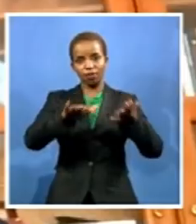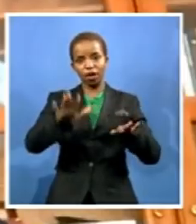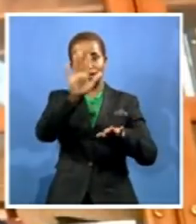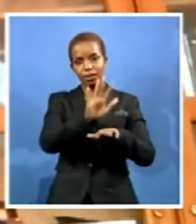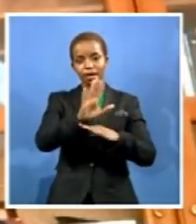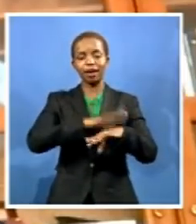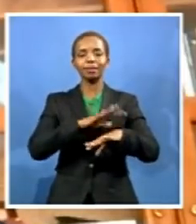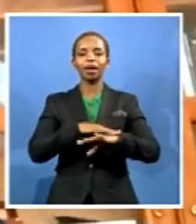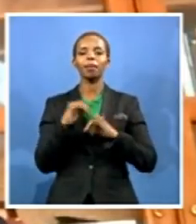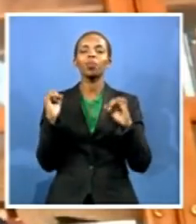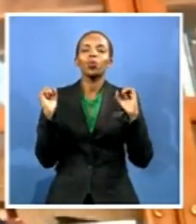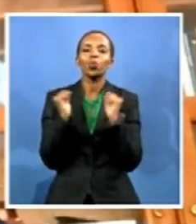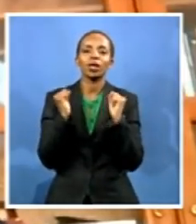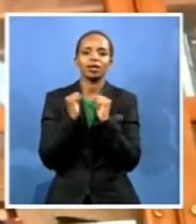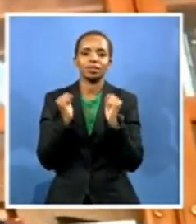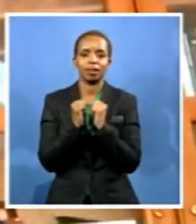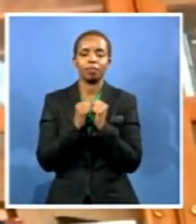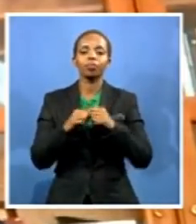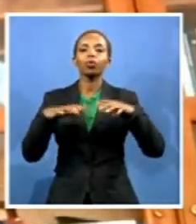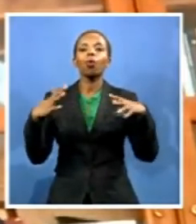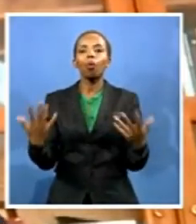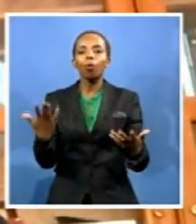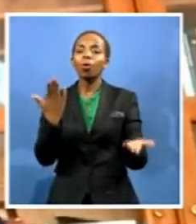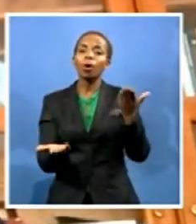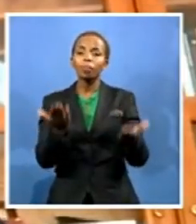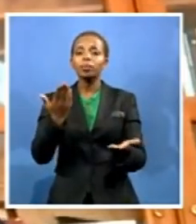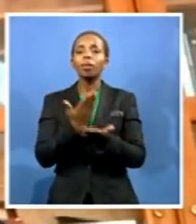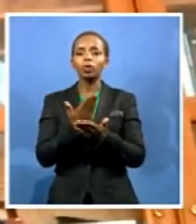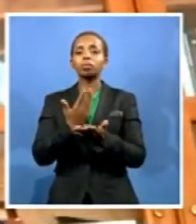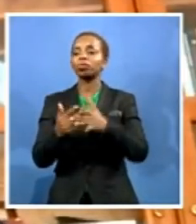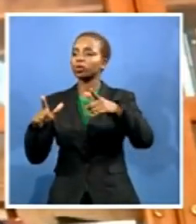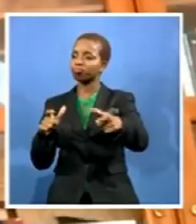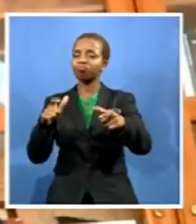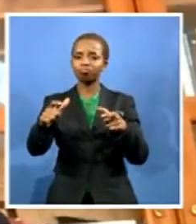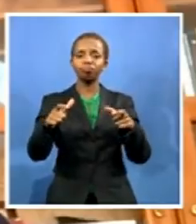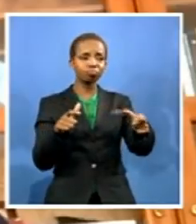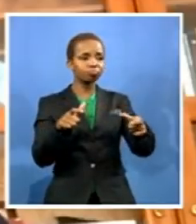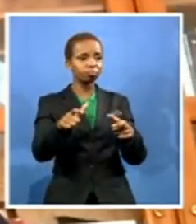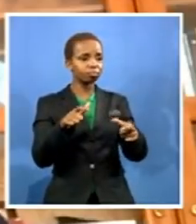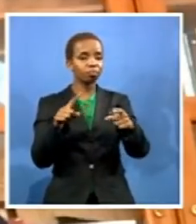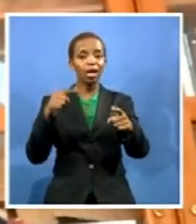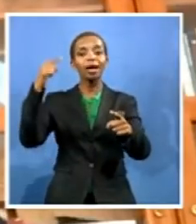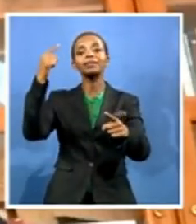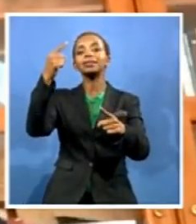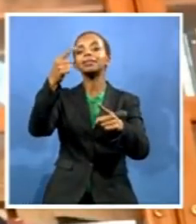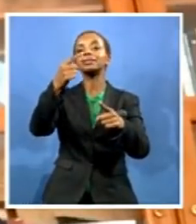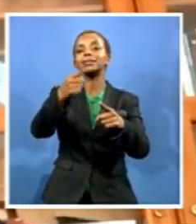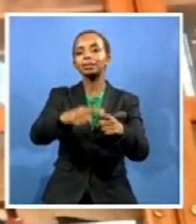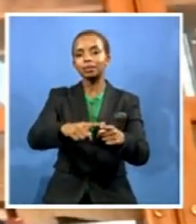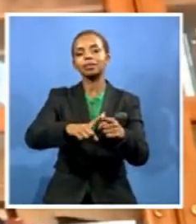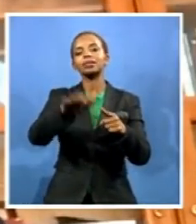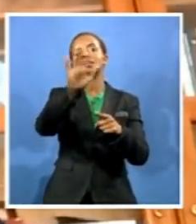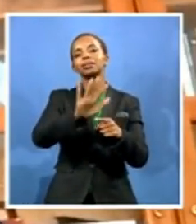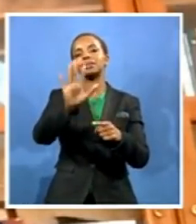be possible to manage it until we can get the peak later on in September. So we are going to be preparing